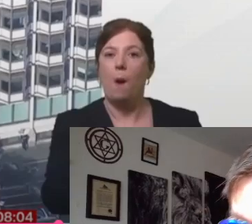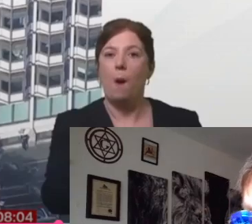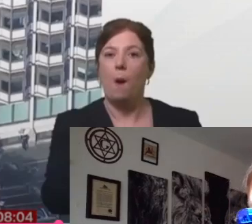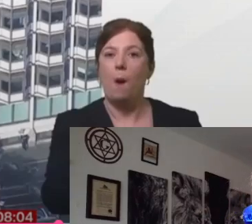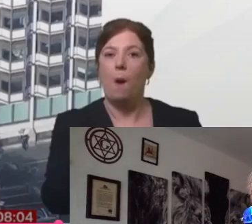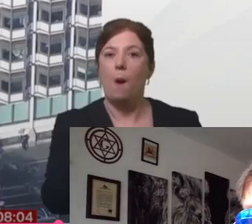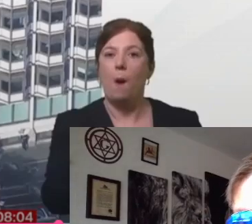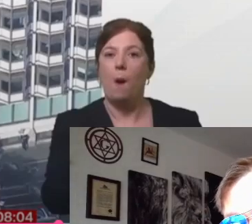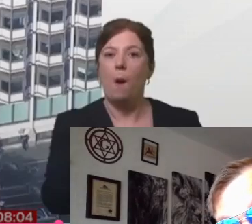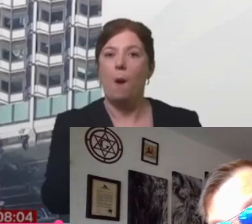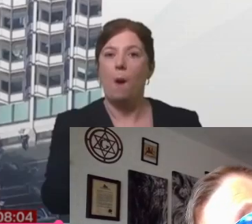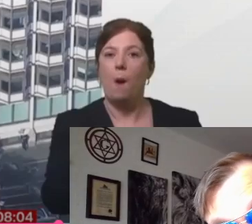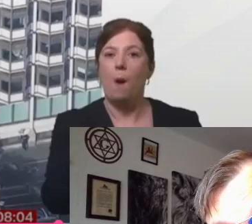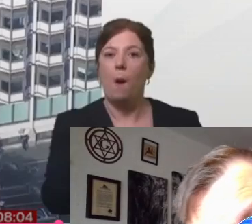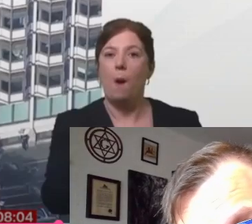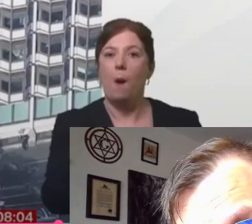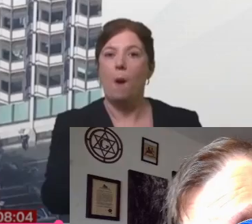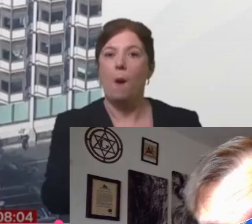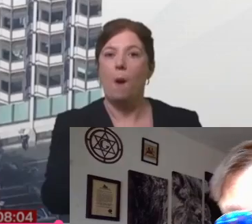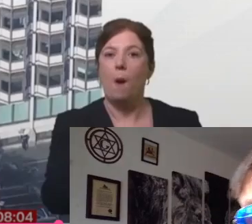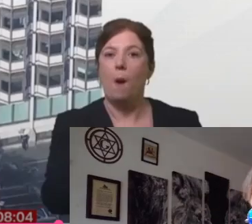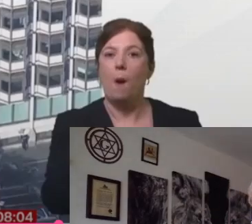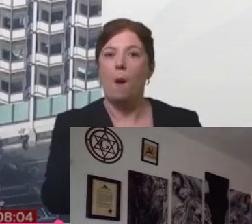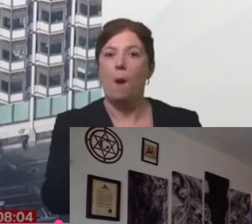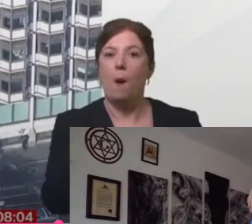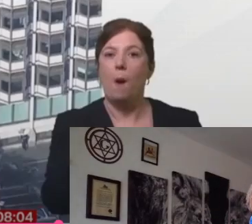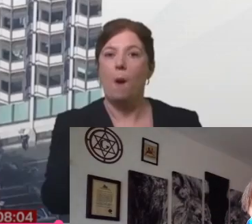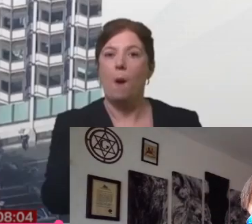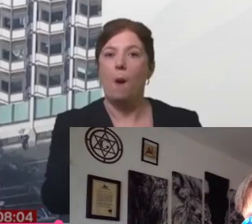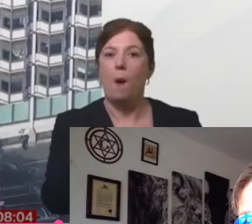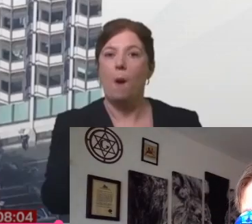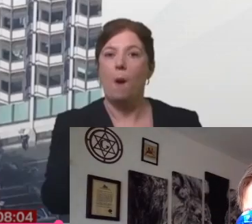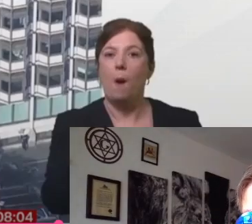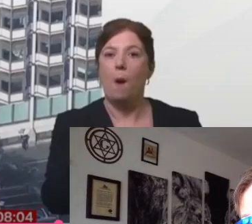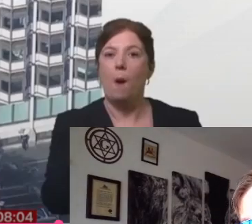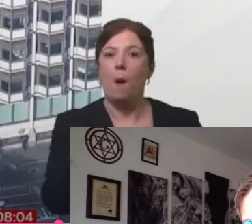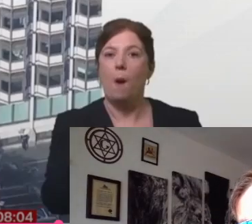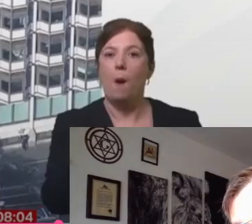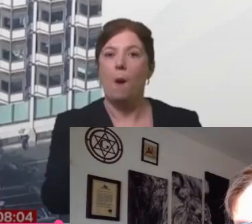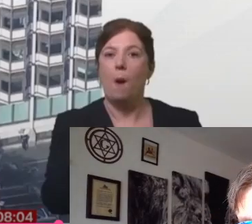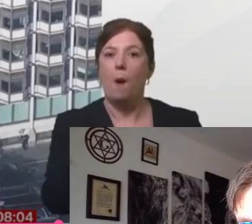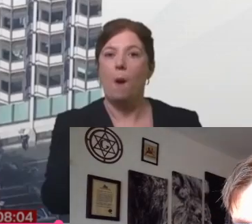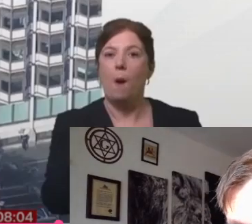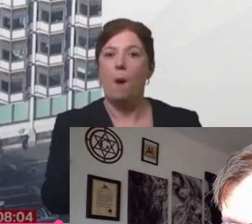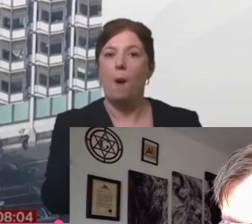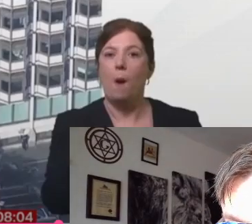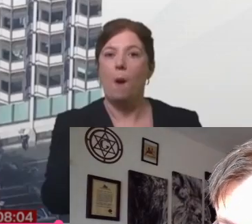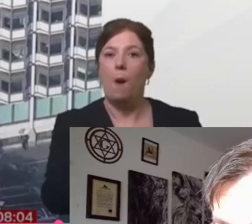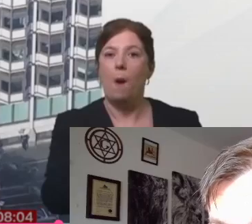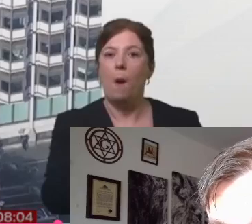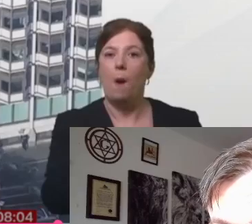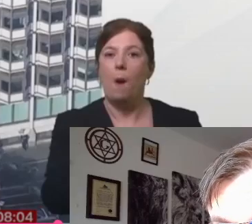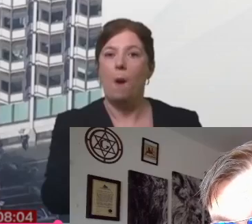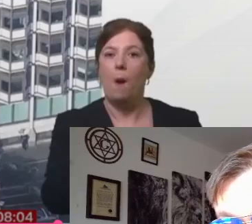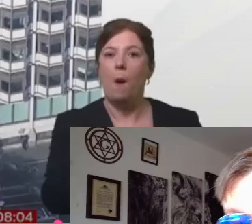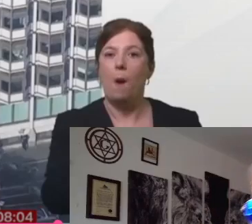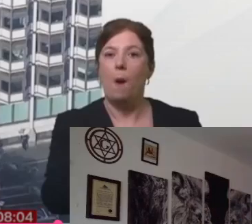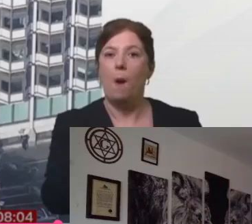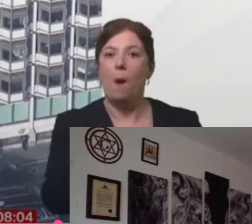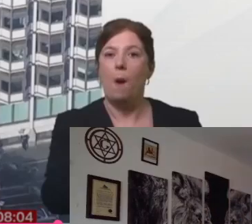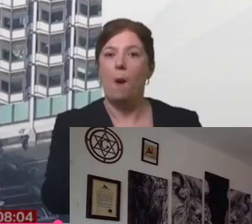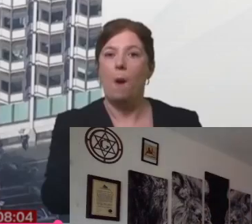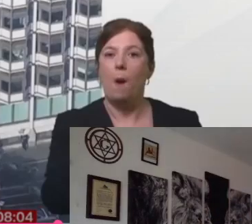people and how nationally we could change policy or do something to help those fucks